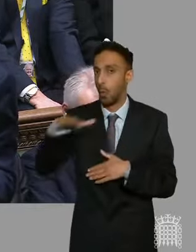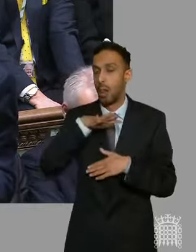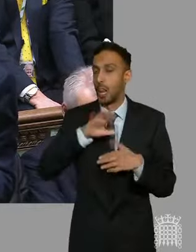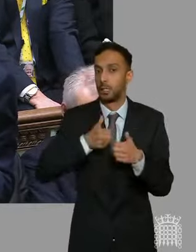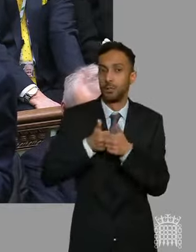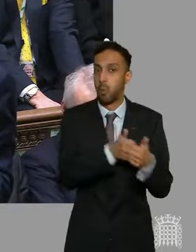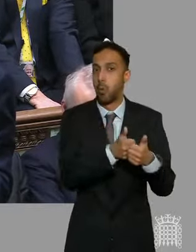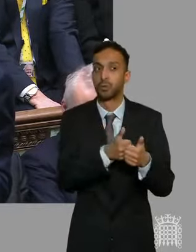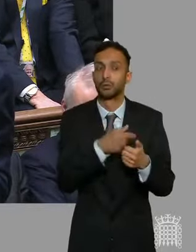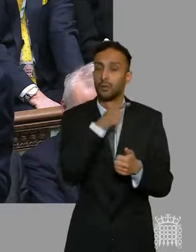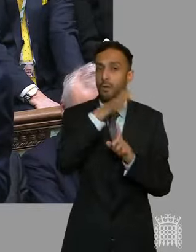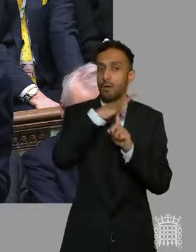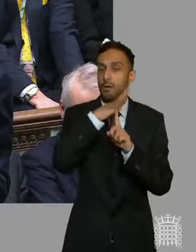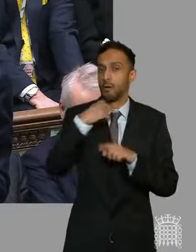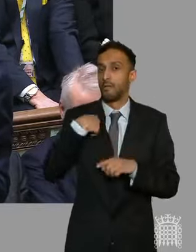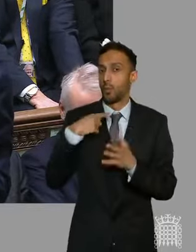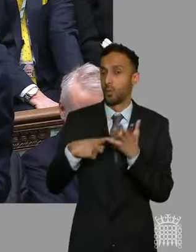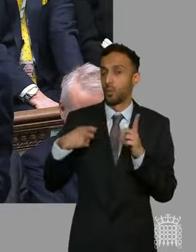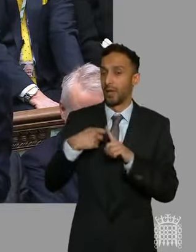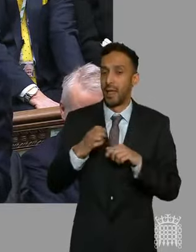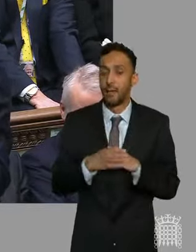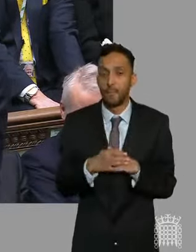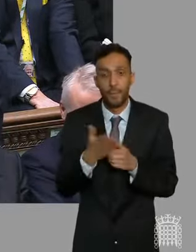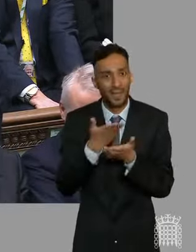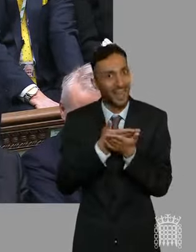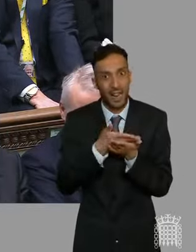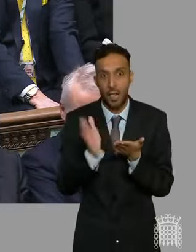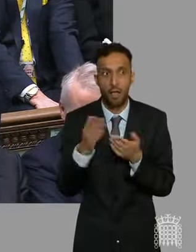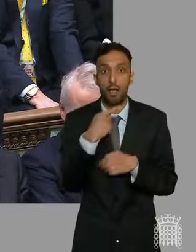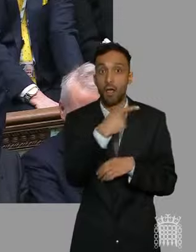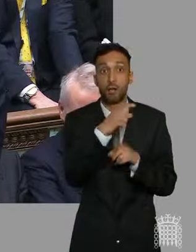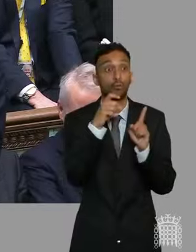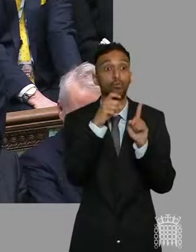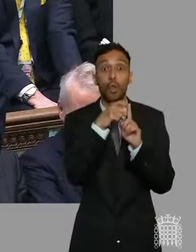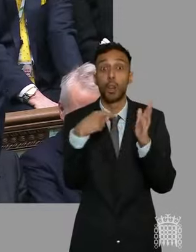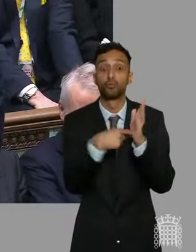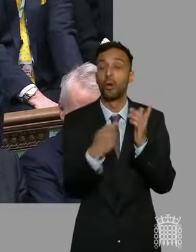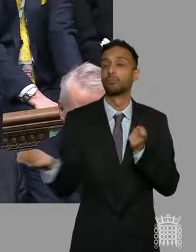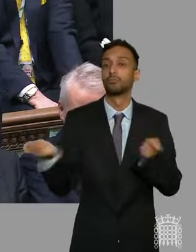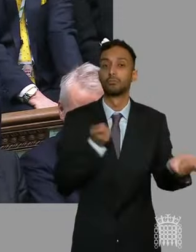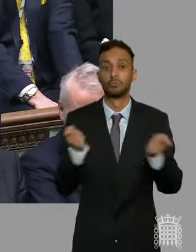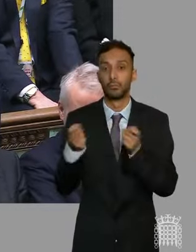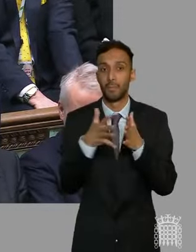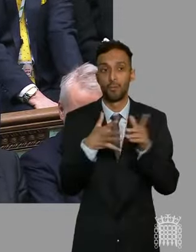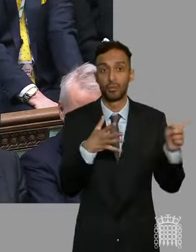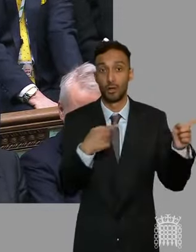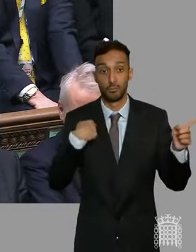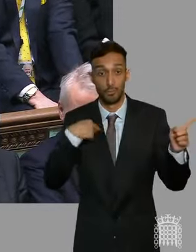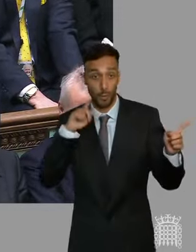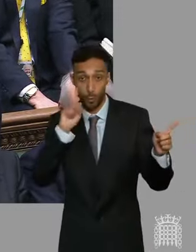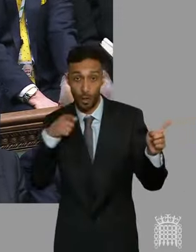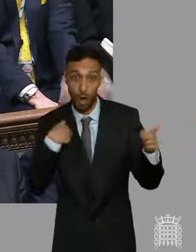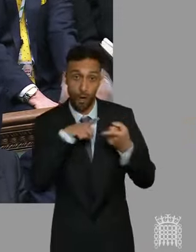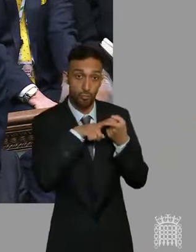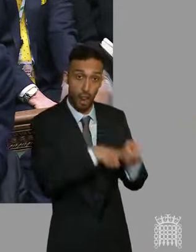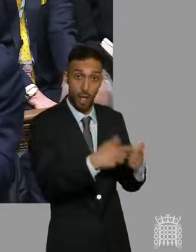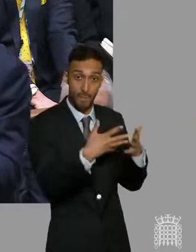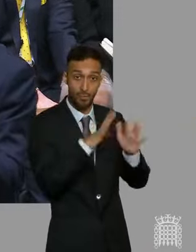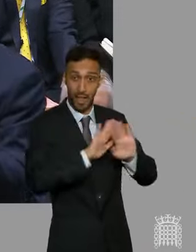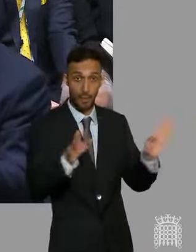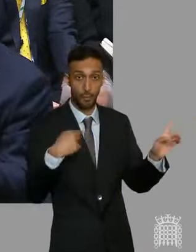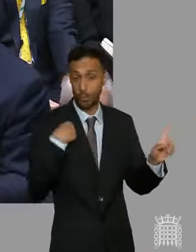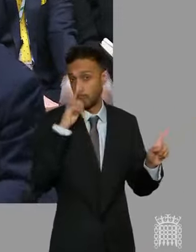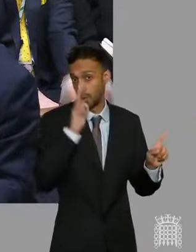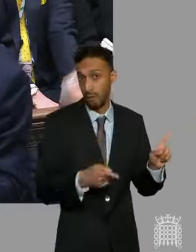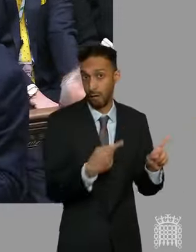be able to rely on the United States, sadly, to help ensure our security against Russian aggression. And that's why